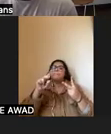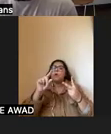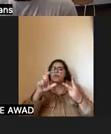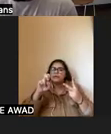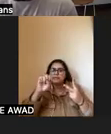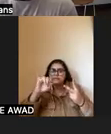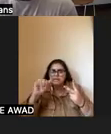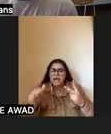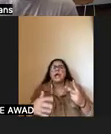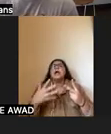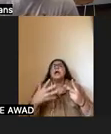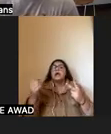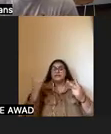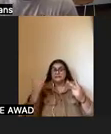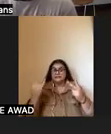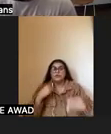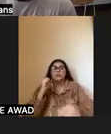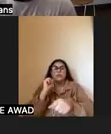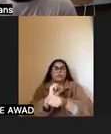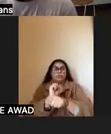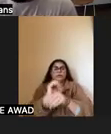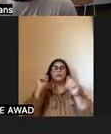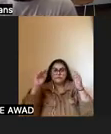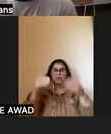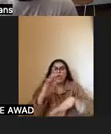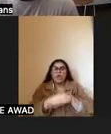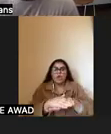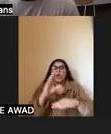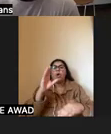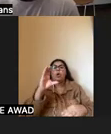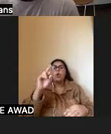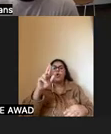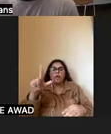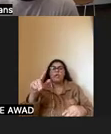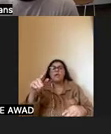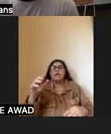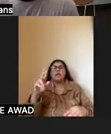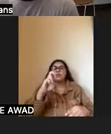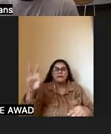now my current work really focuses more on coral reef fishes and parrotfishes. So